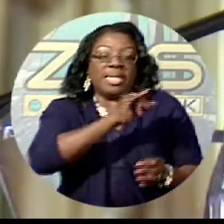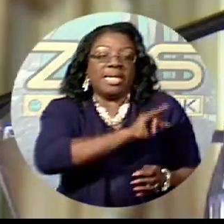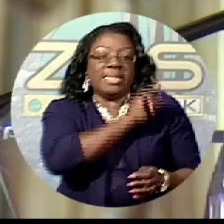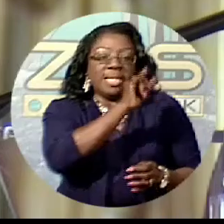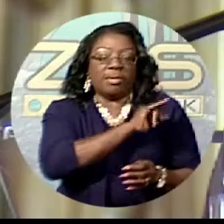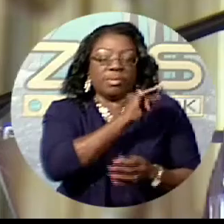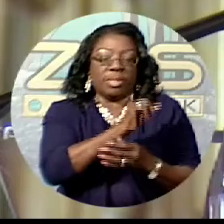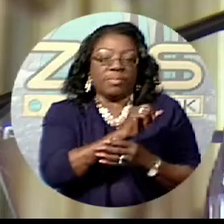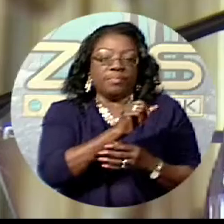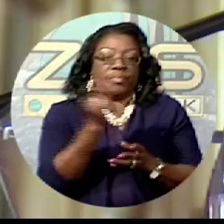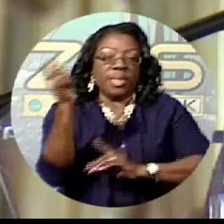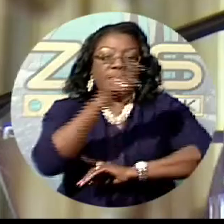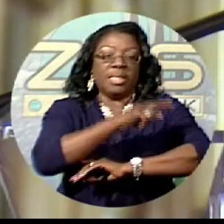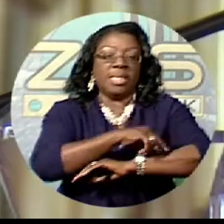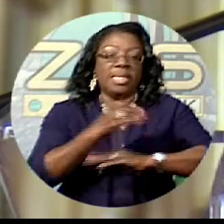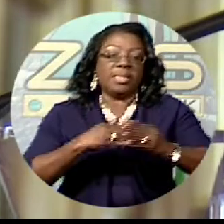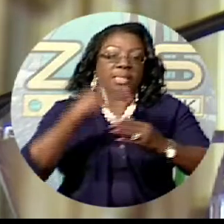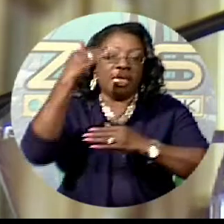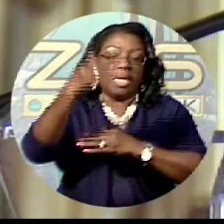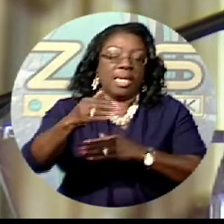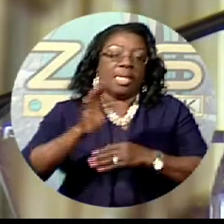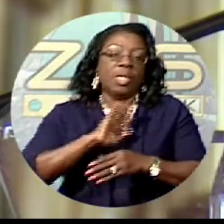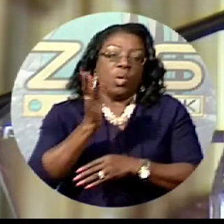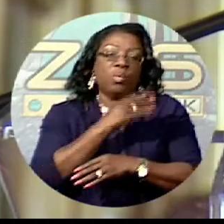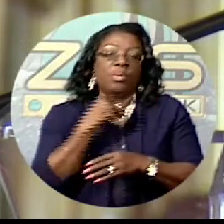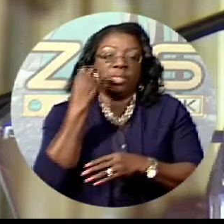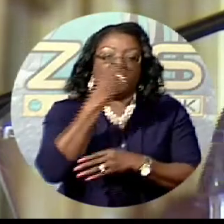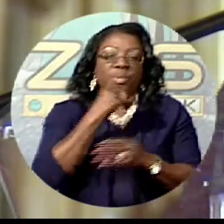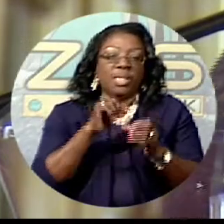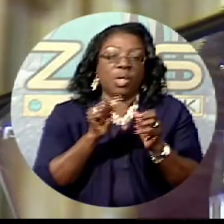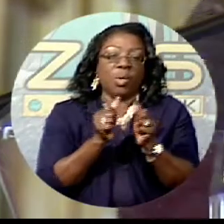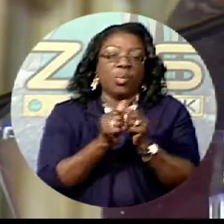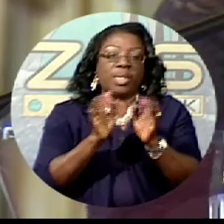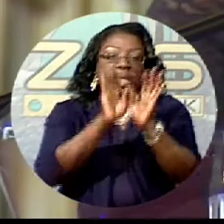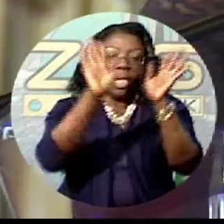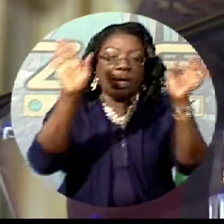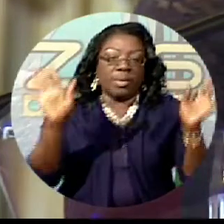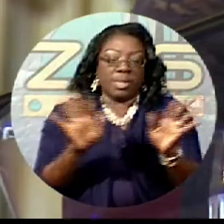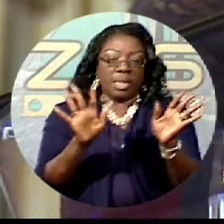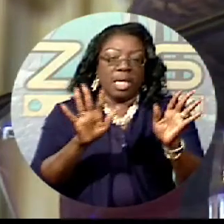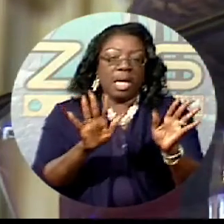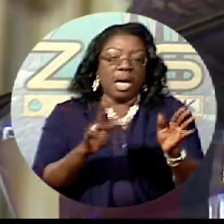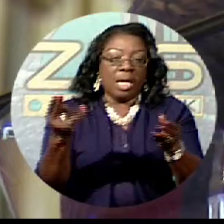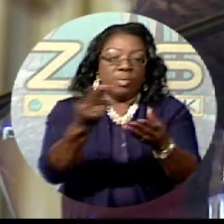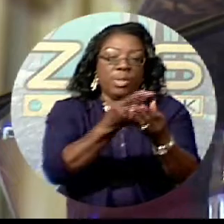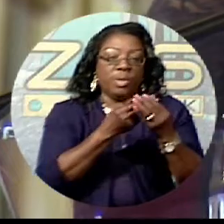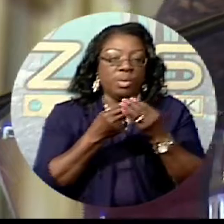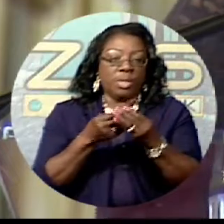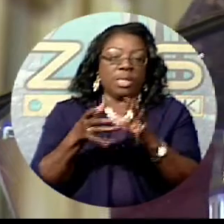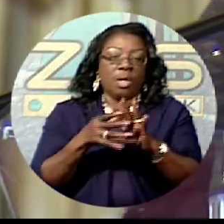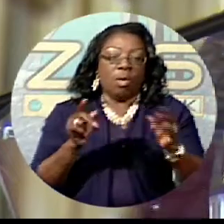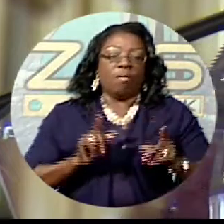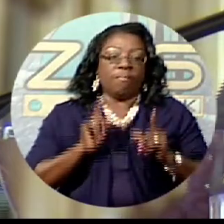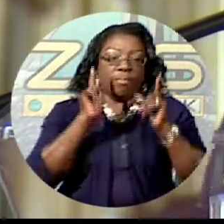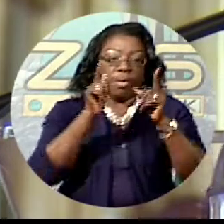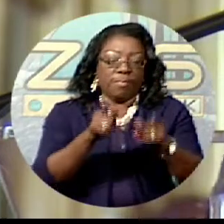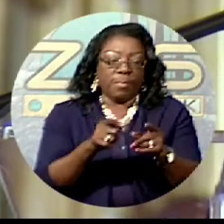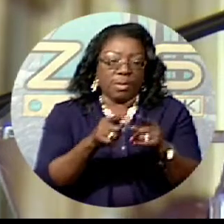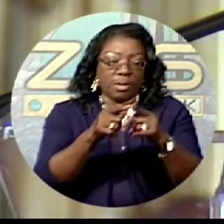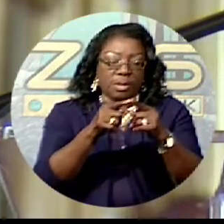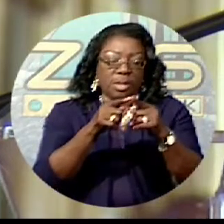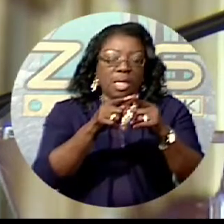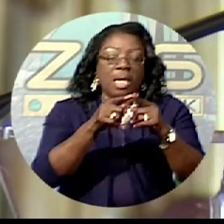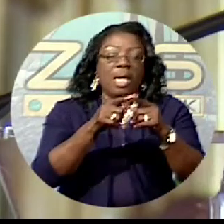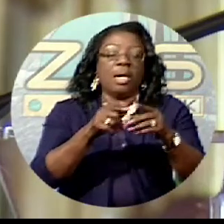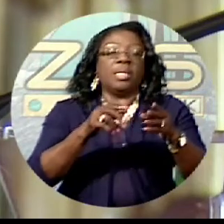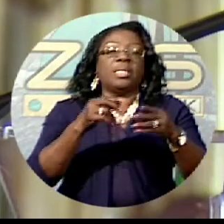ahead, we will speak with clarity and with unity of purpose on the